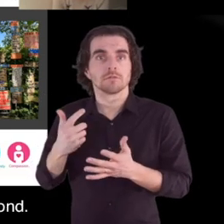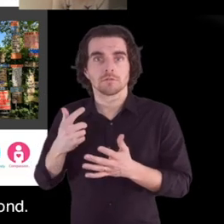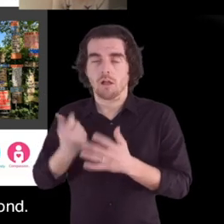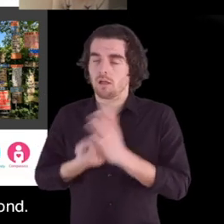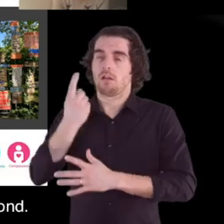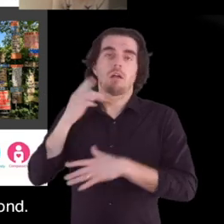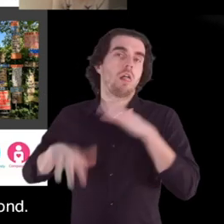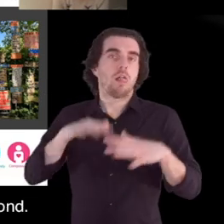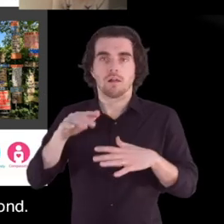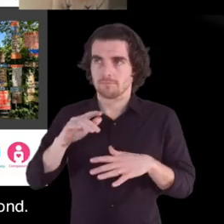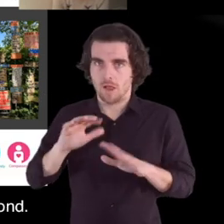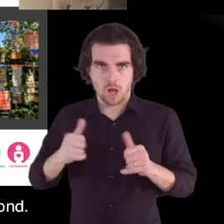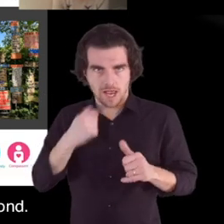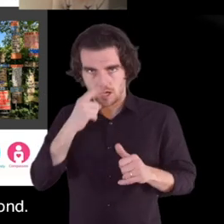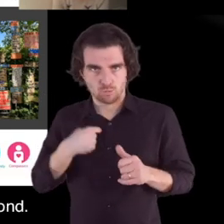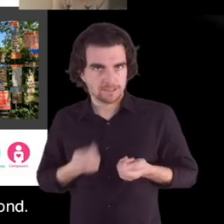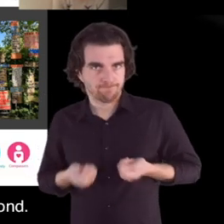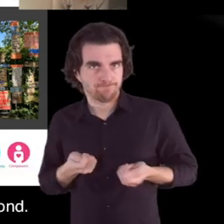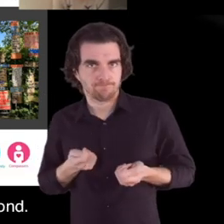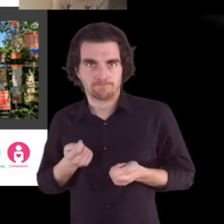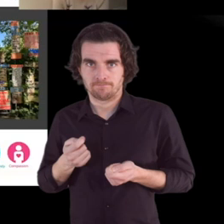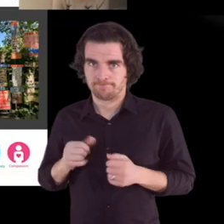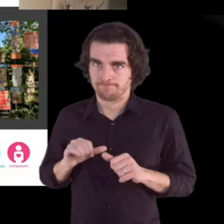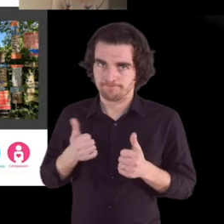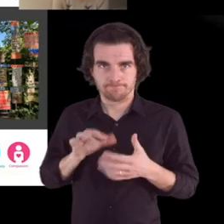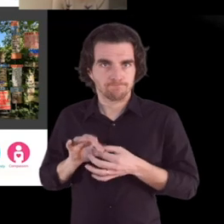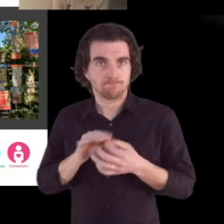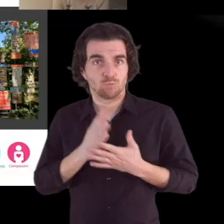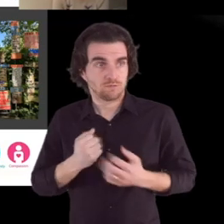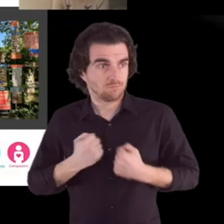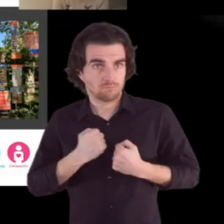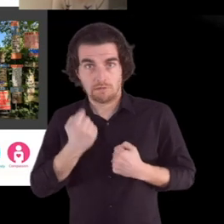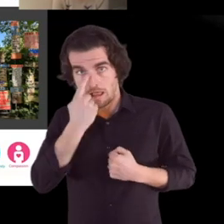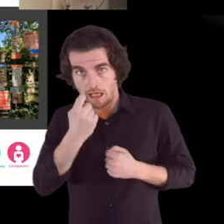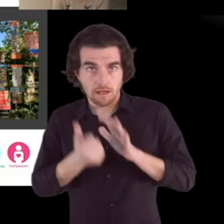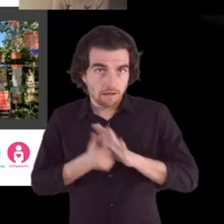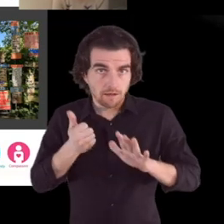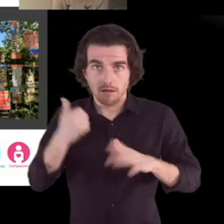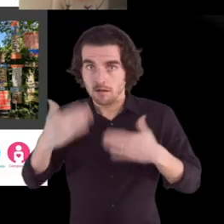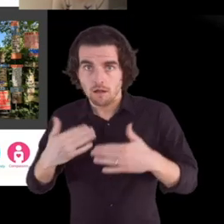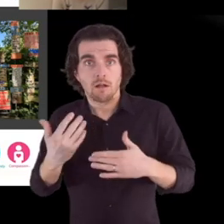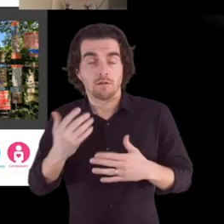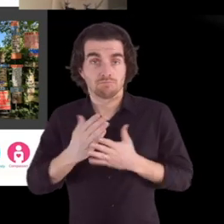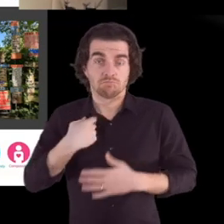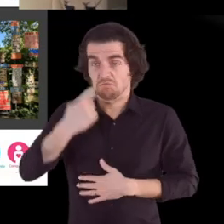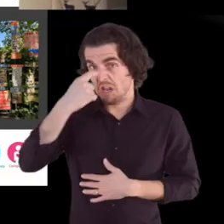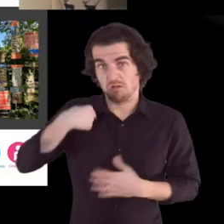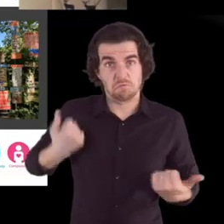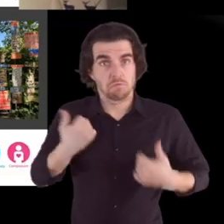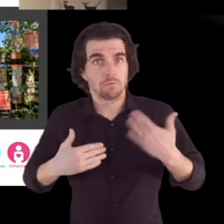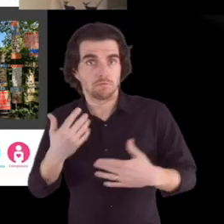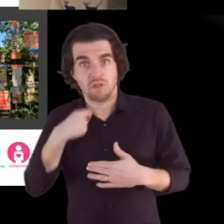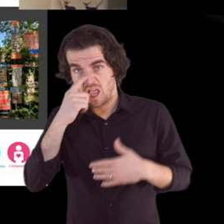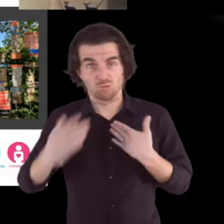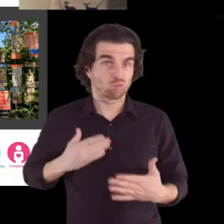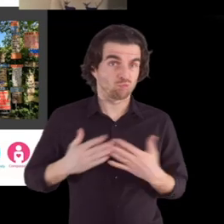can absolutely impact on how we respond. Our perceived capacity to cope with the situation. So we feel, actually, I can do this. I